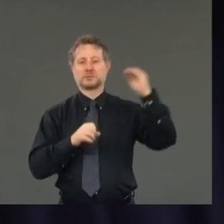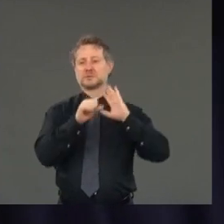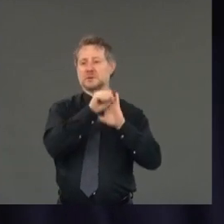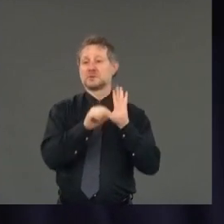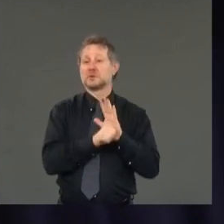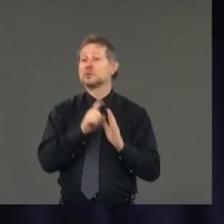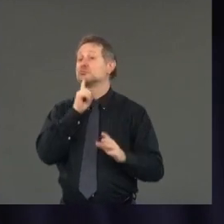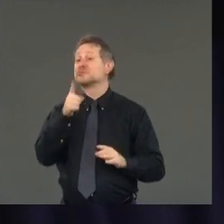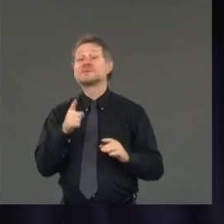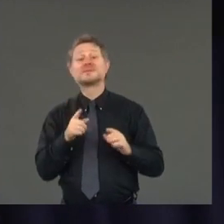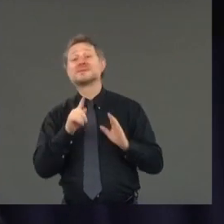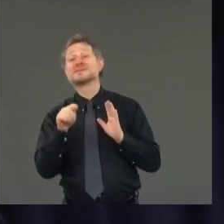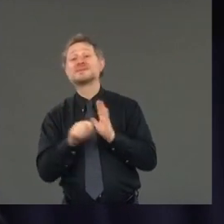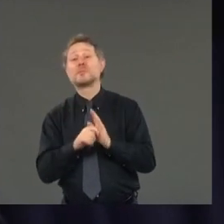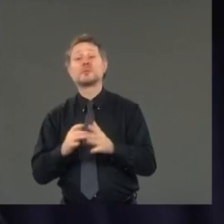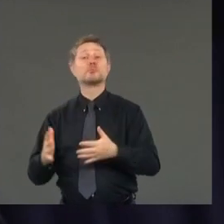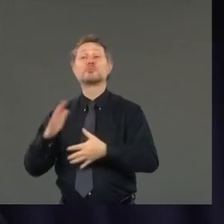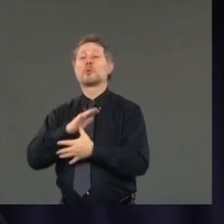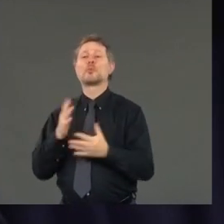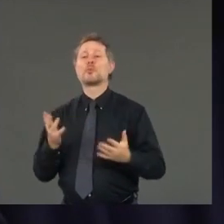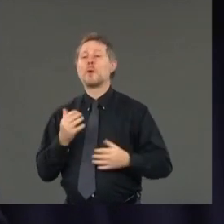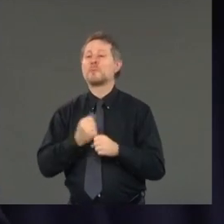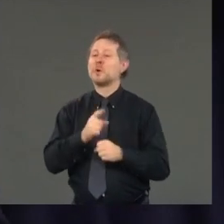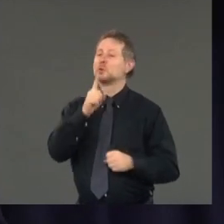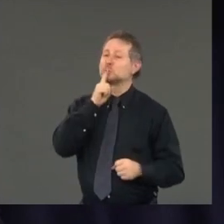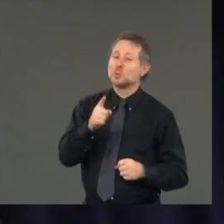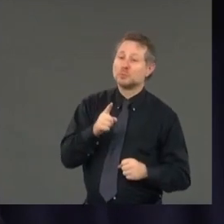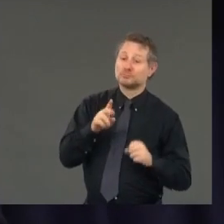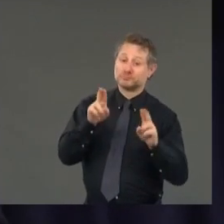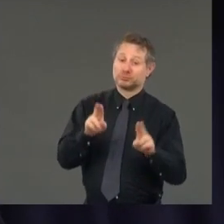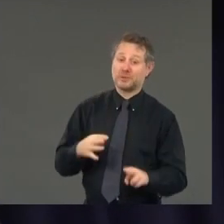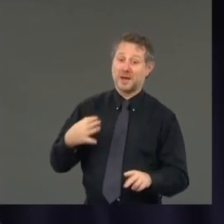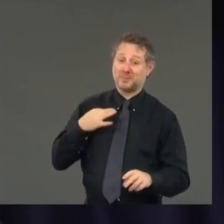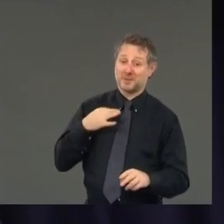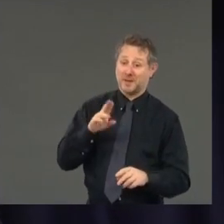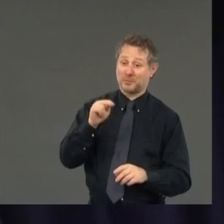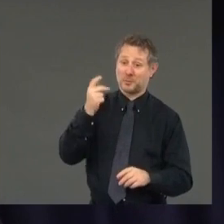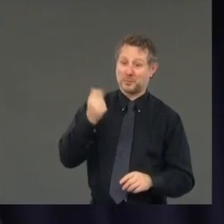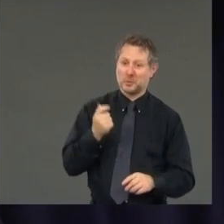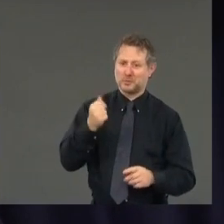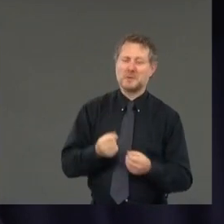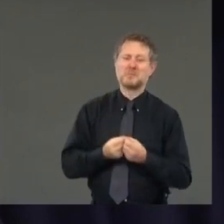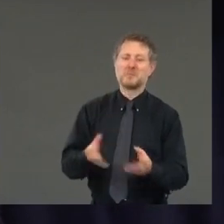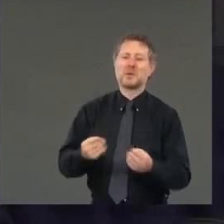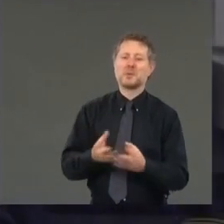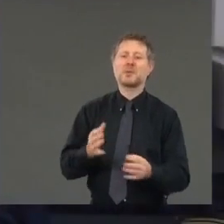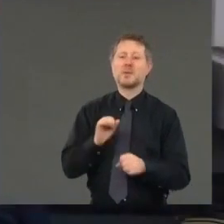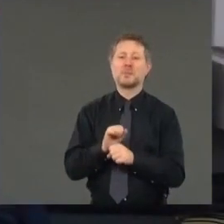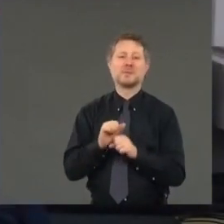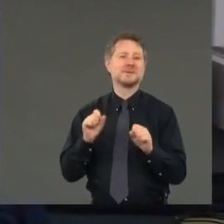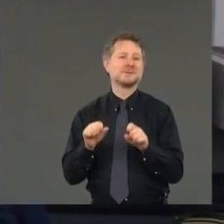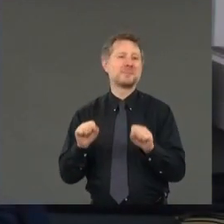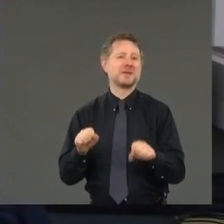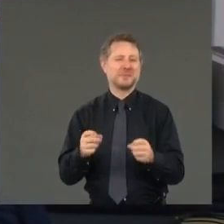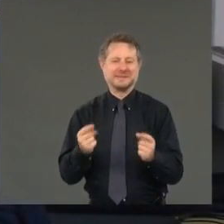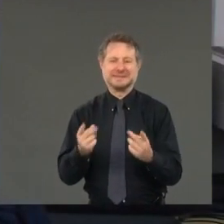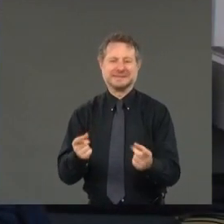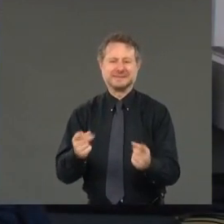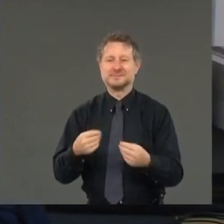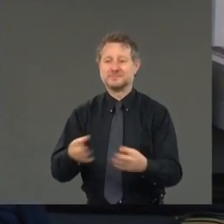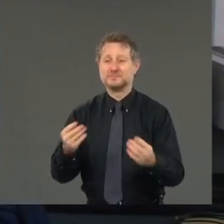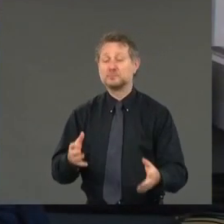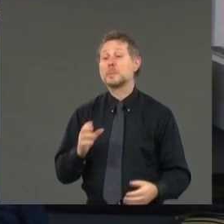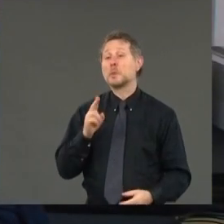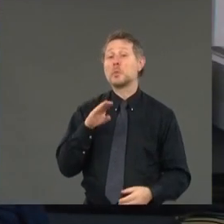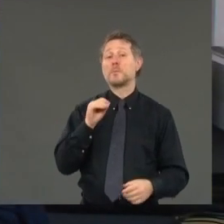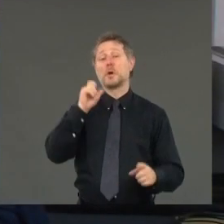is and was making sure that we're getting those monies out to the New Yorkers as quickly as possible. Guys, anything